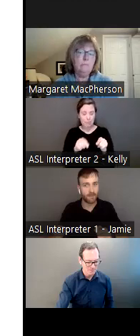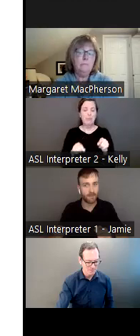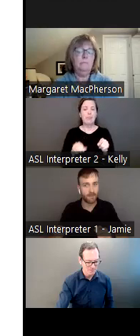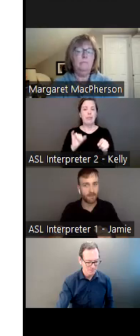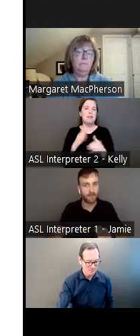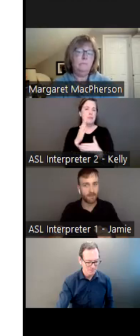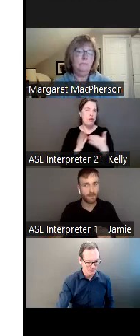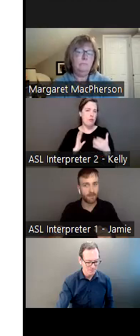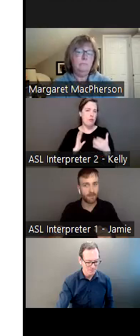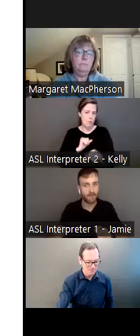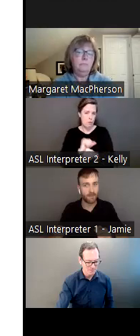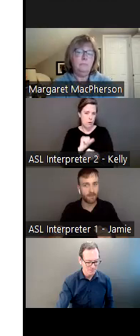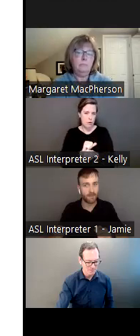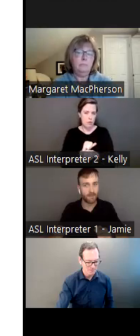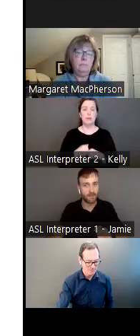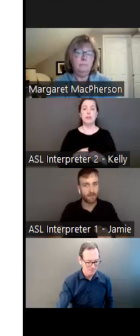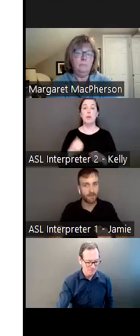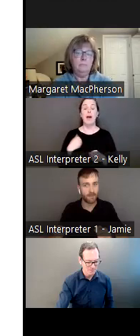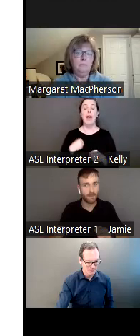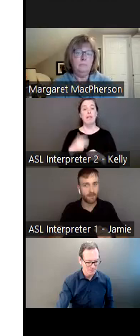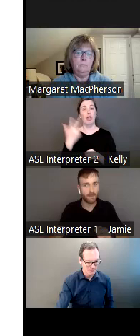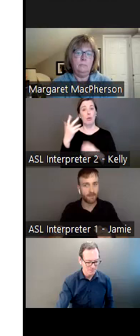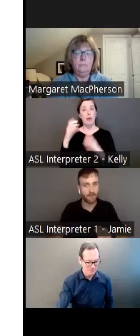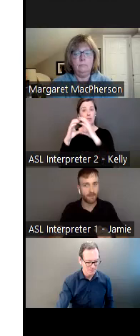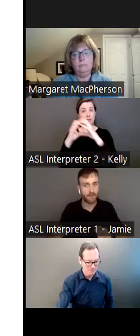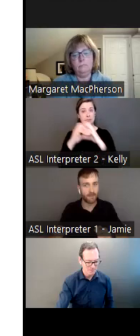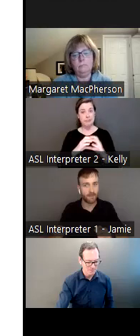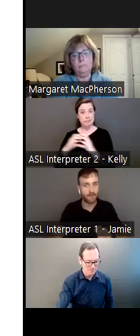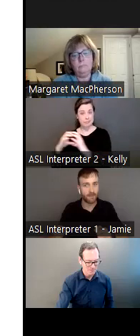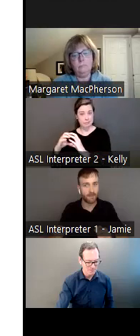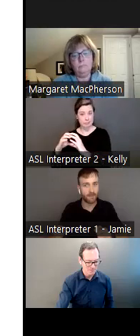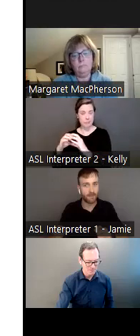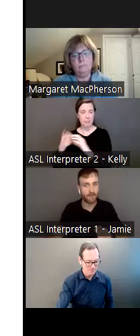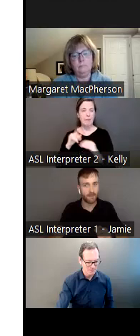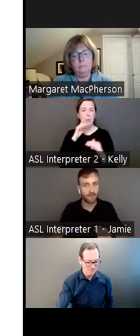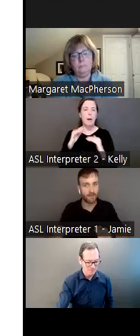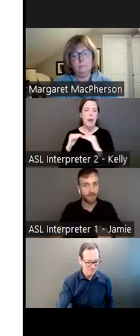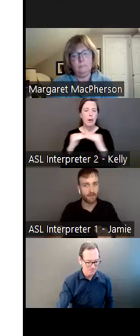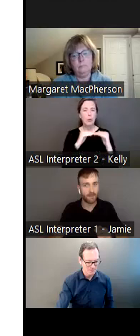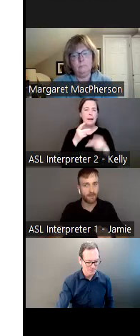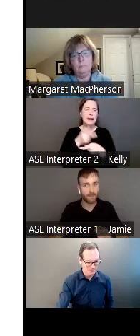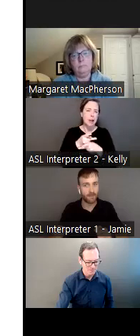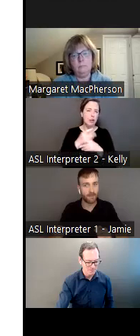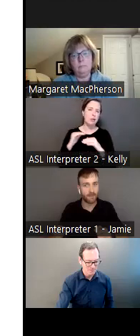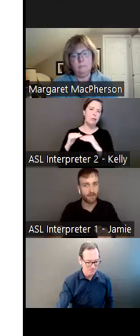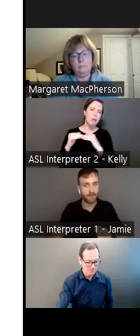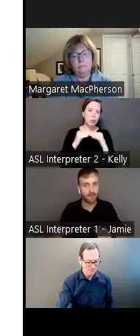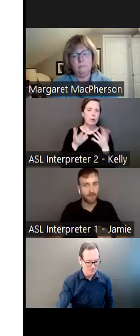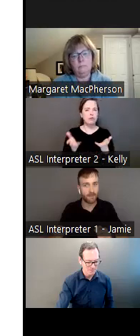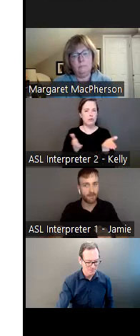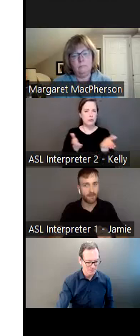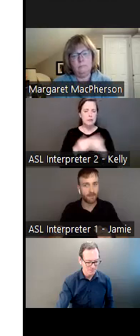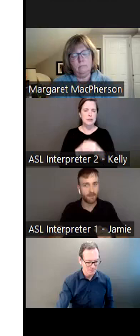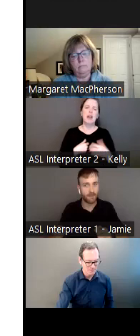of the 3 key dimensions of what we call equity-oriented care, or equity-promoting services. And we've talked a bit about,